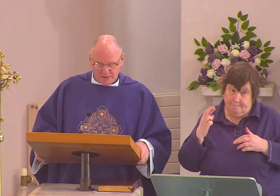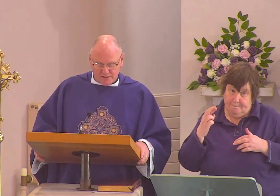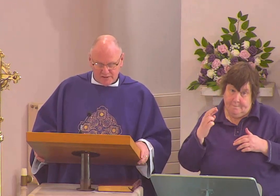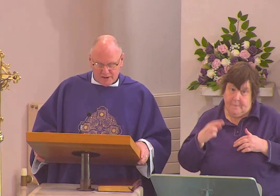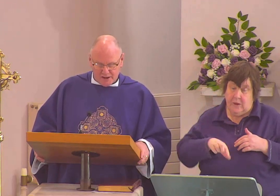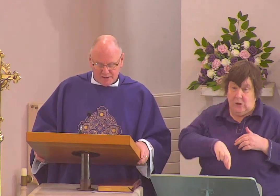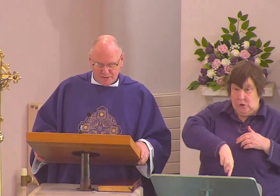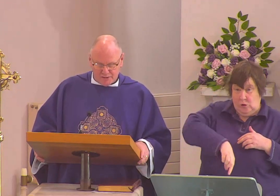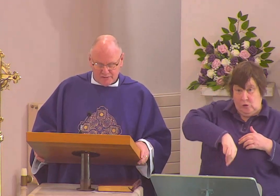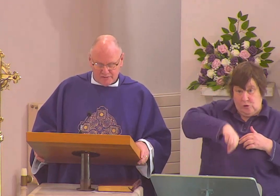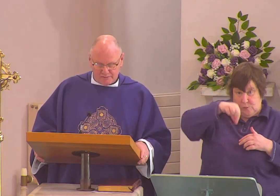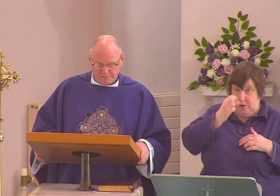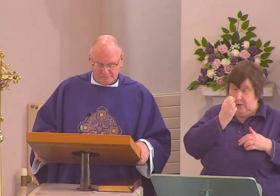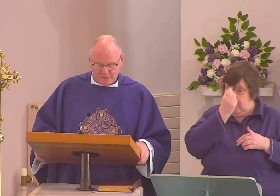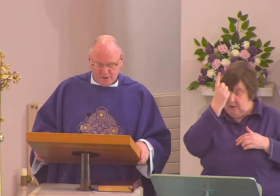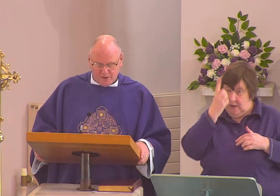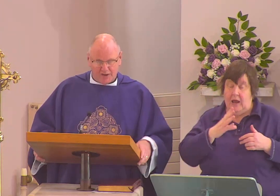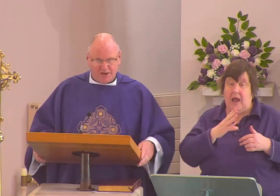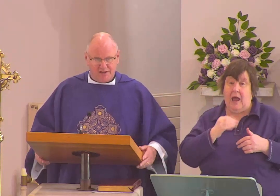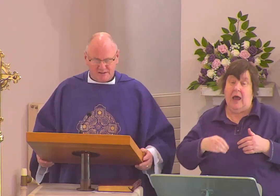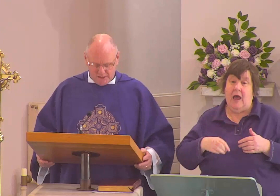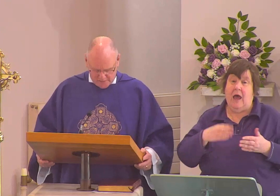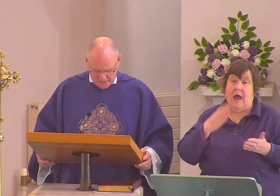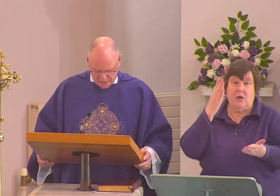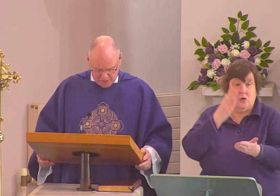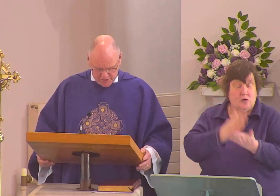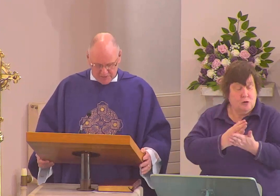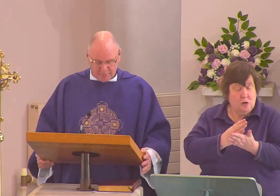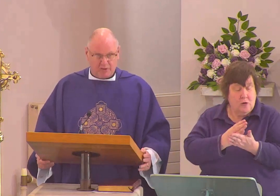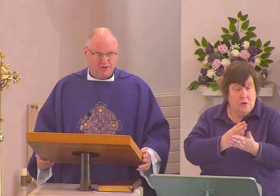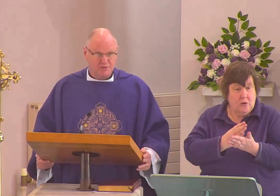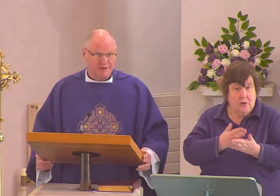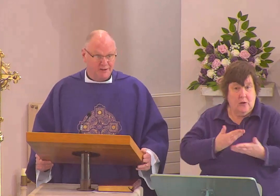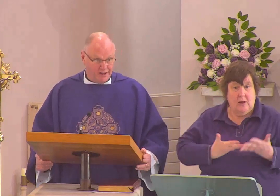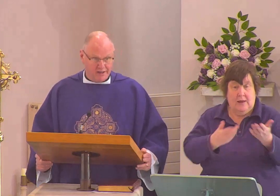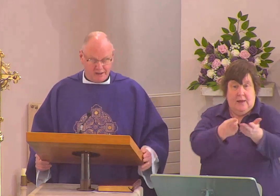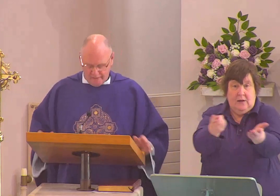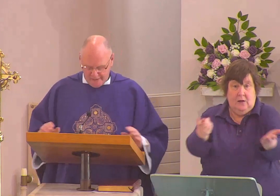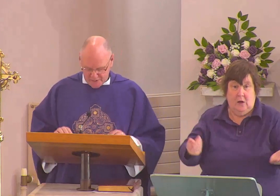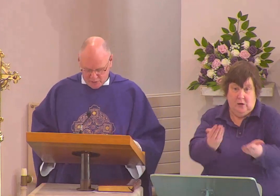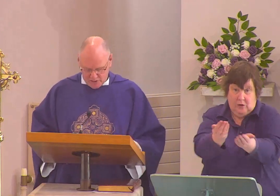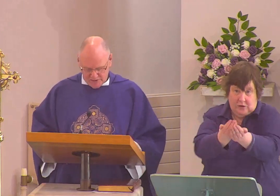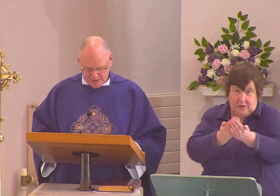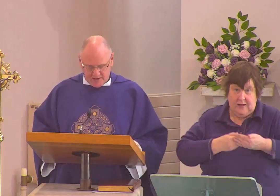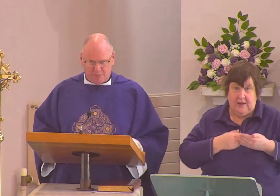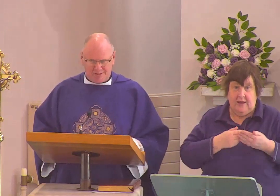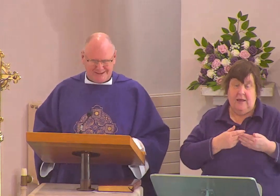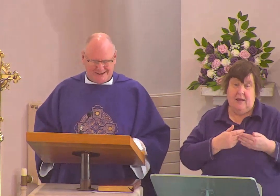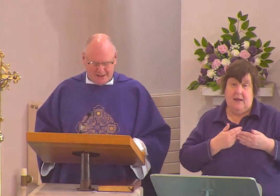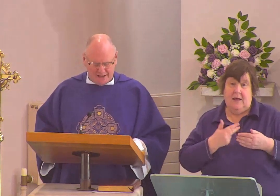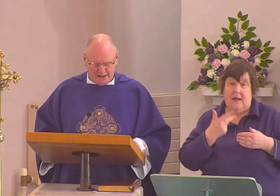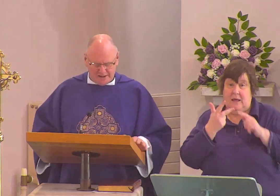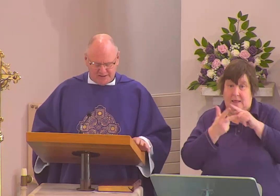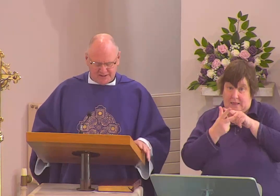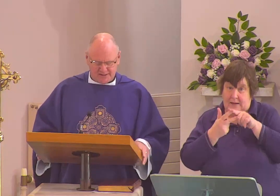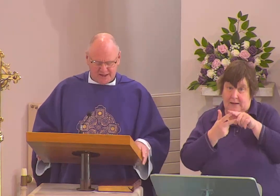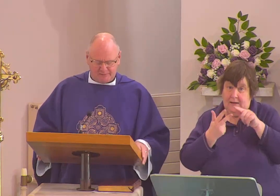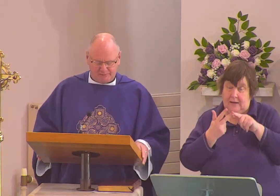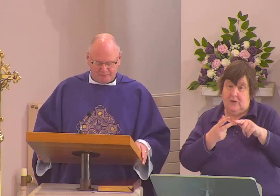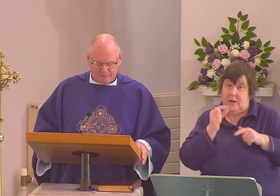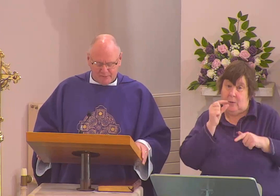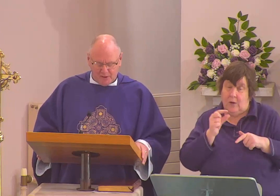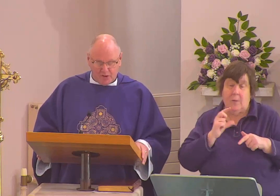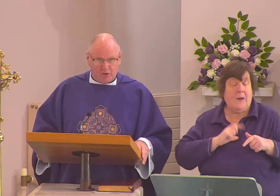Spirit, and Truth. Let us take these words, because we need these words, particularly at this